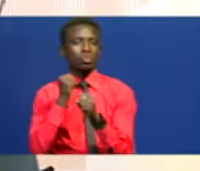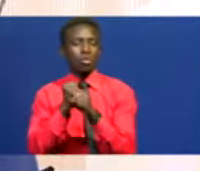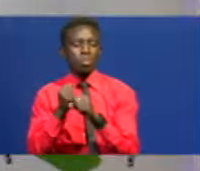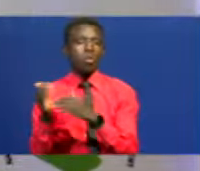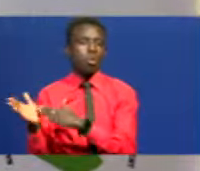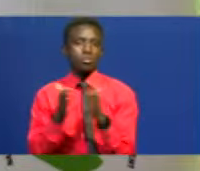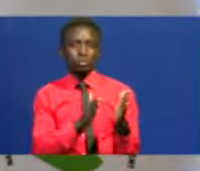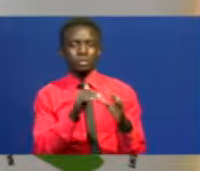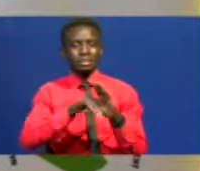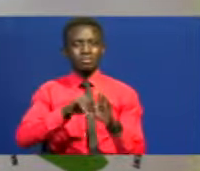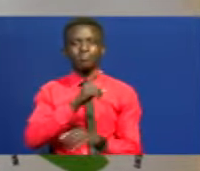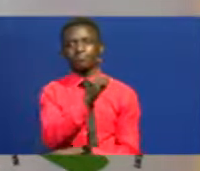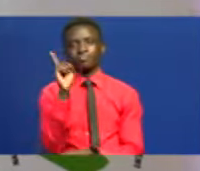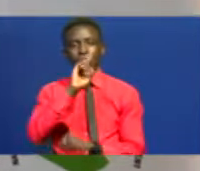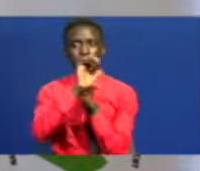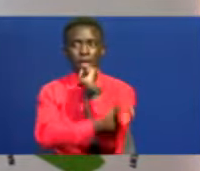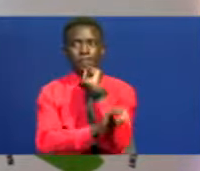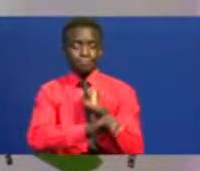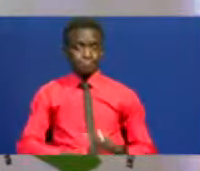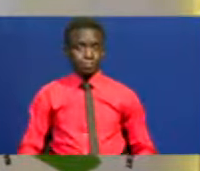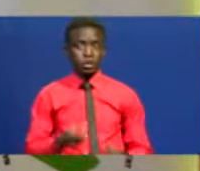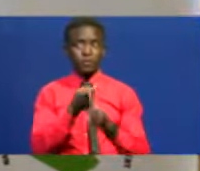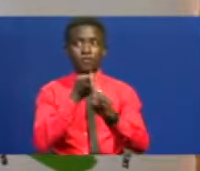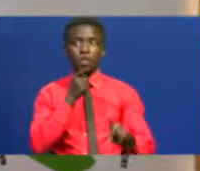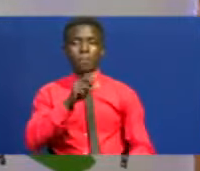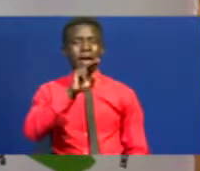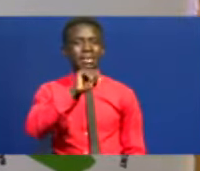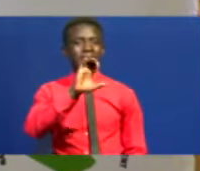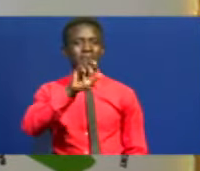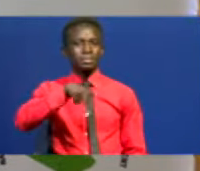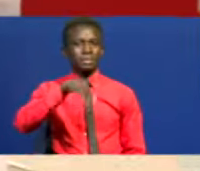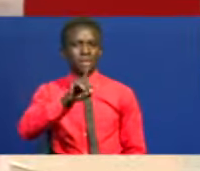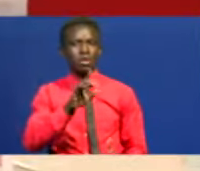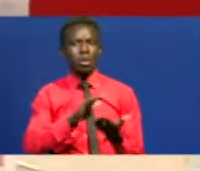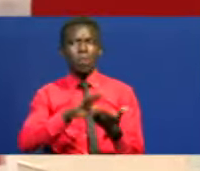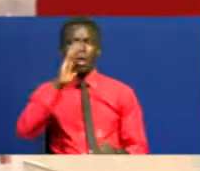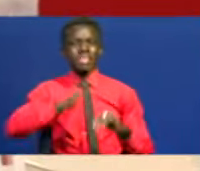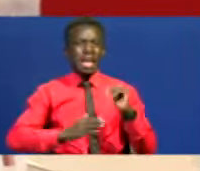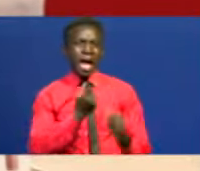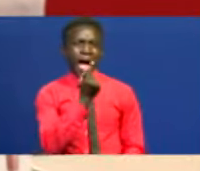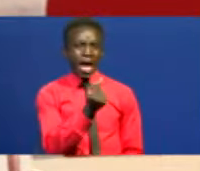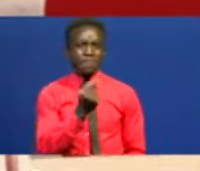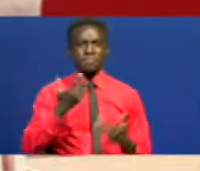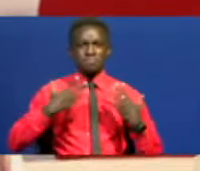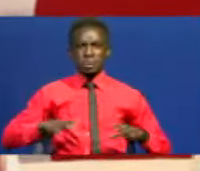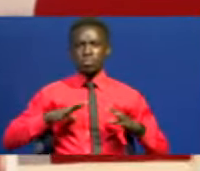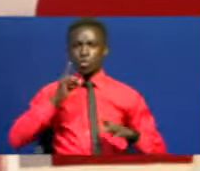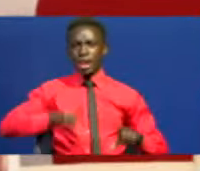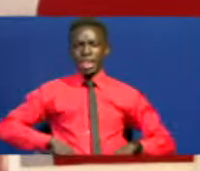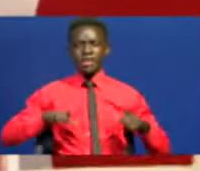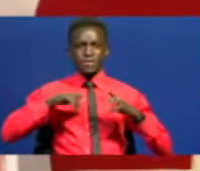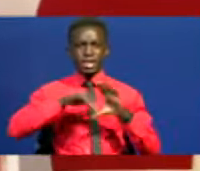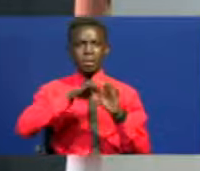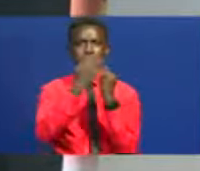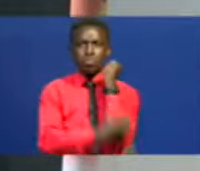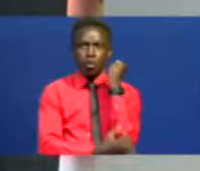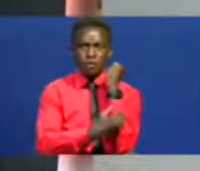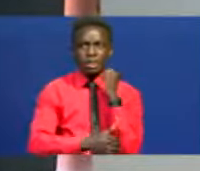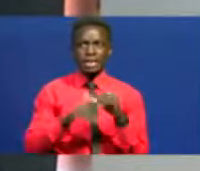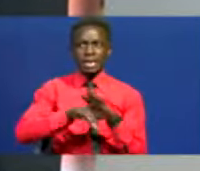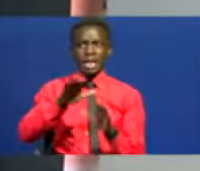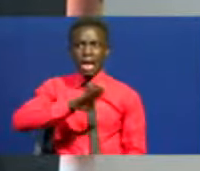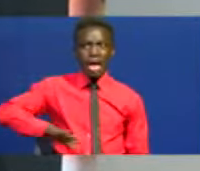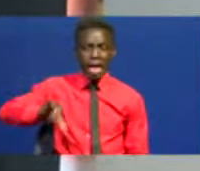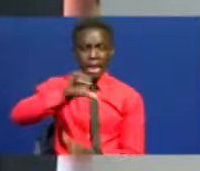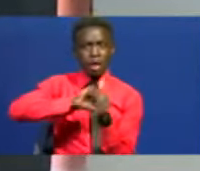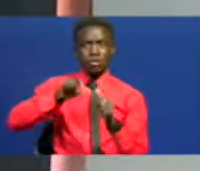country. According to NCPD, more than half of the elderly people live in poverty, and the anxiety around this population